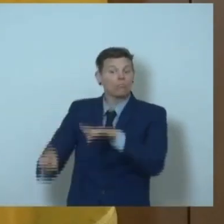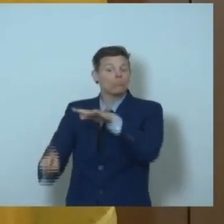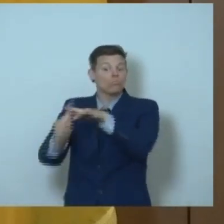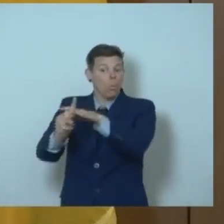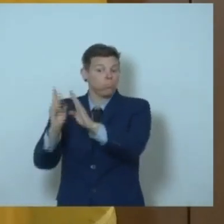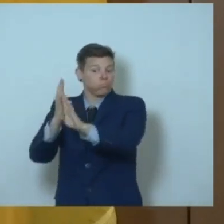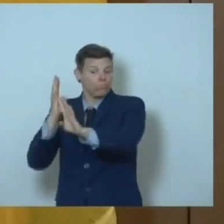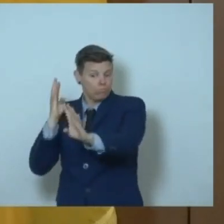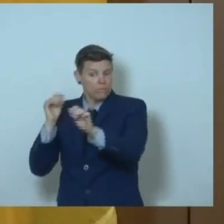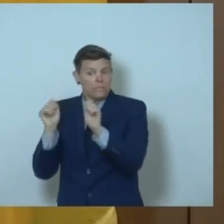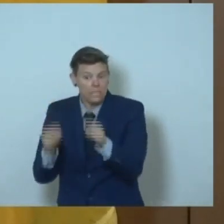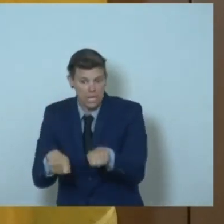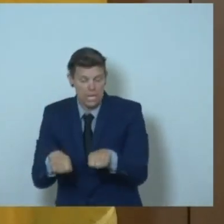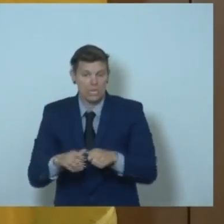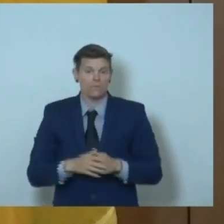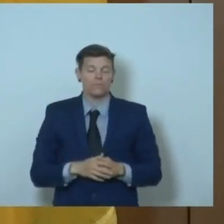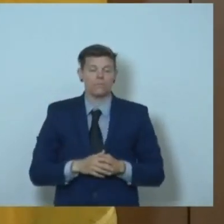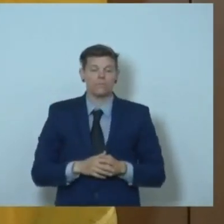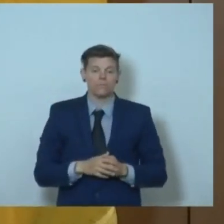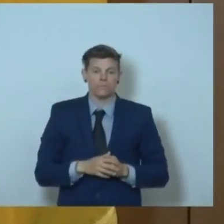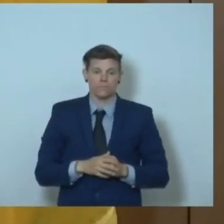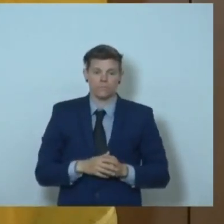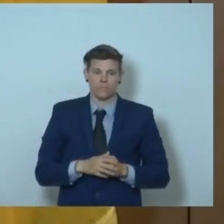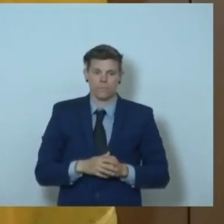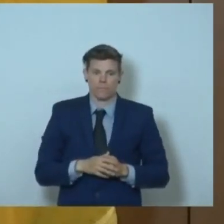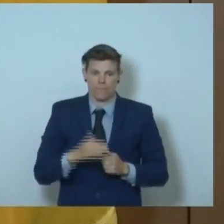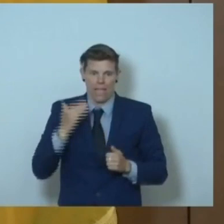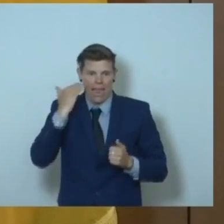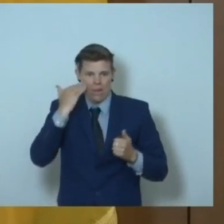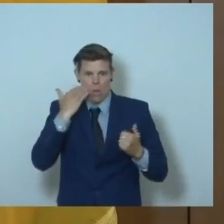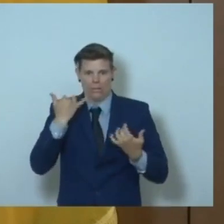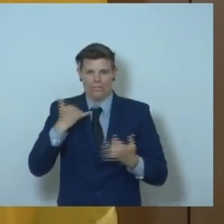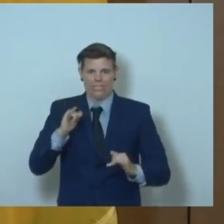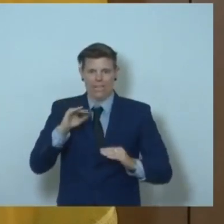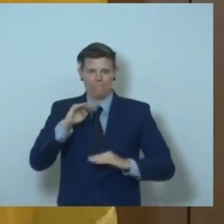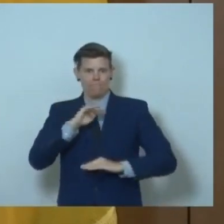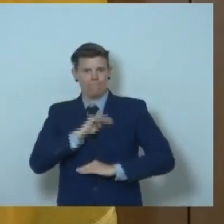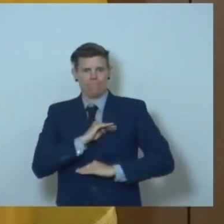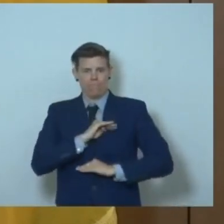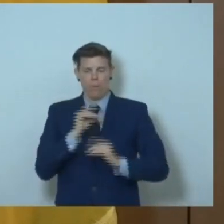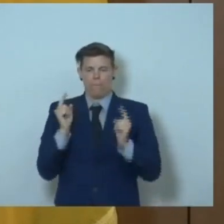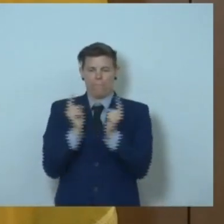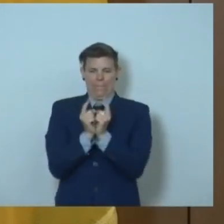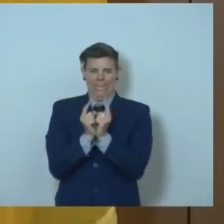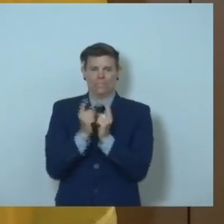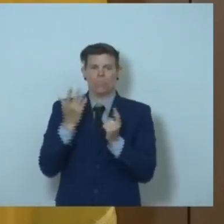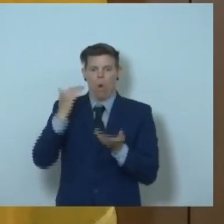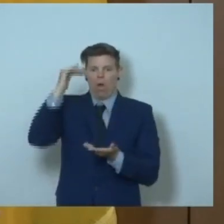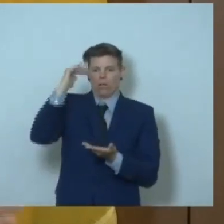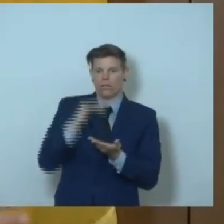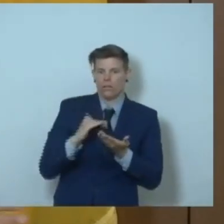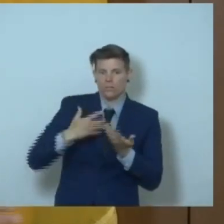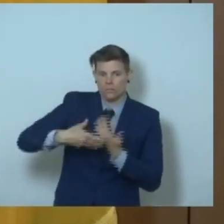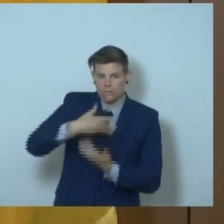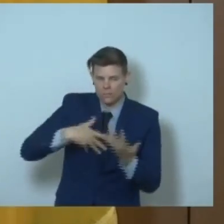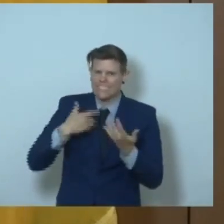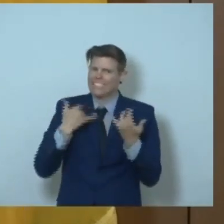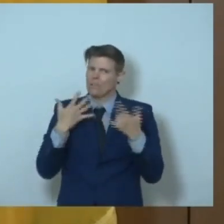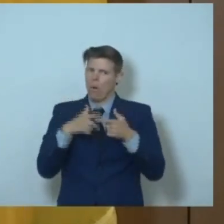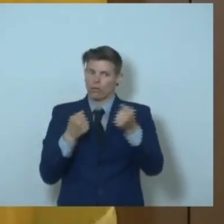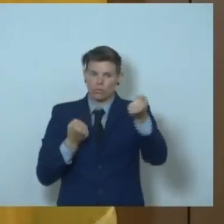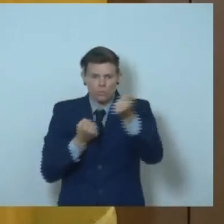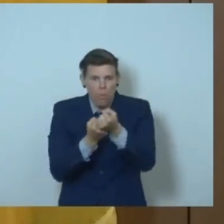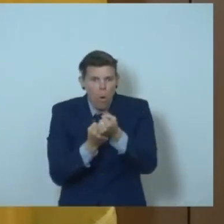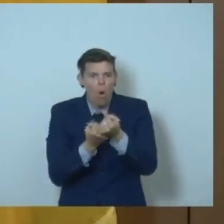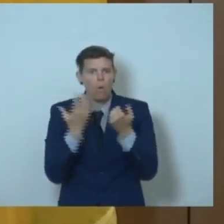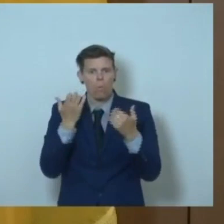know meets the issues that are present today and has the kind of support that allows us to get it done in a